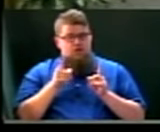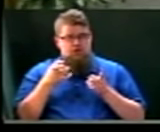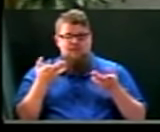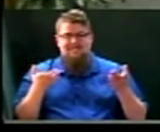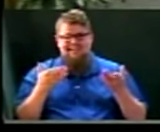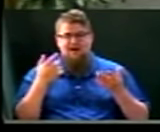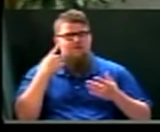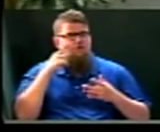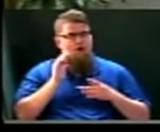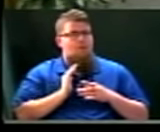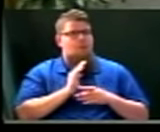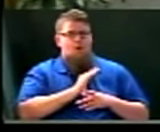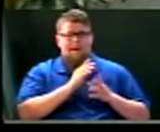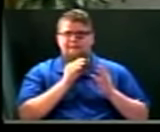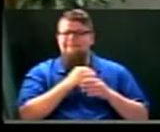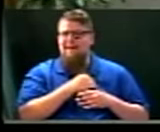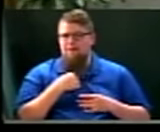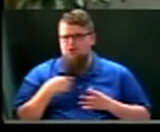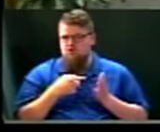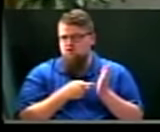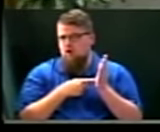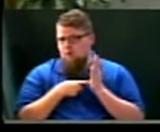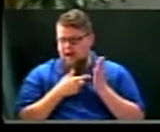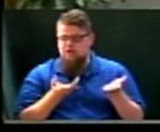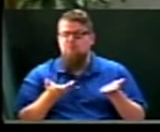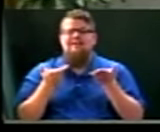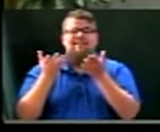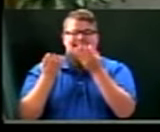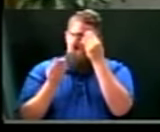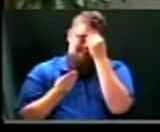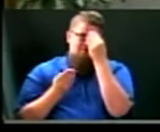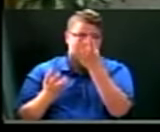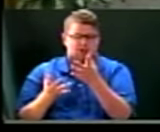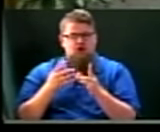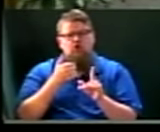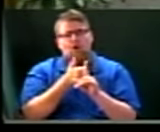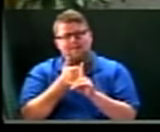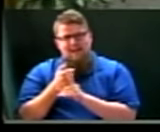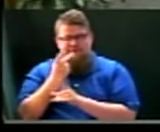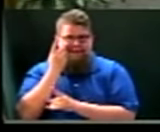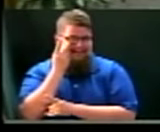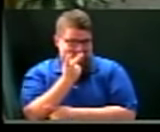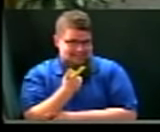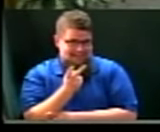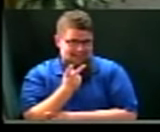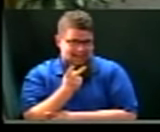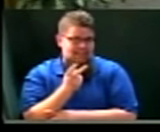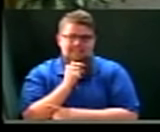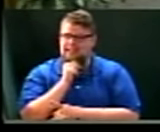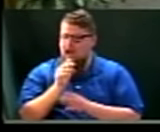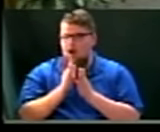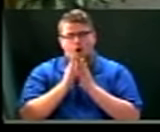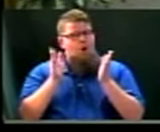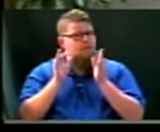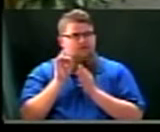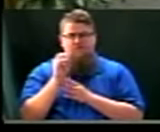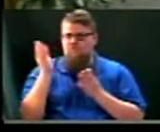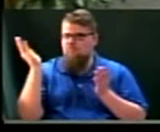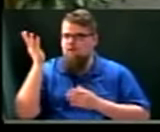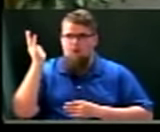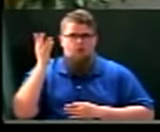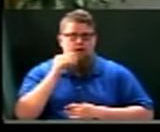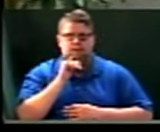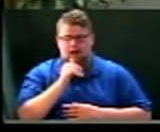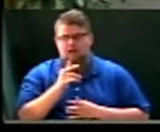member's request to present this information so that you can see for yourself what the kindergarten teachers